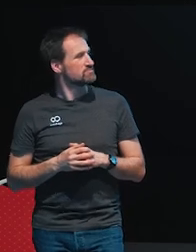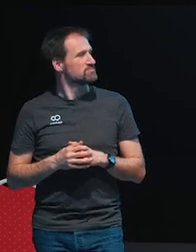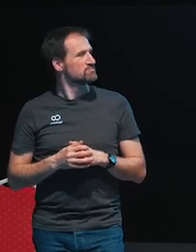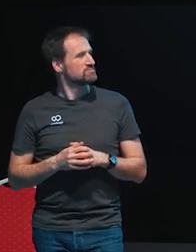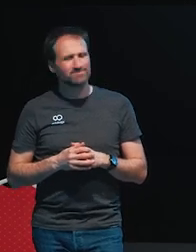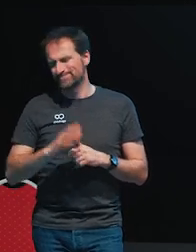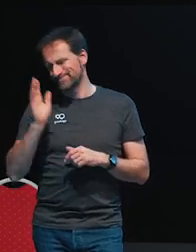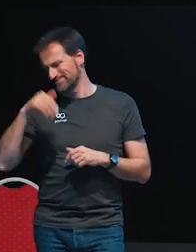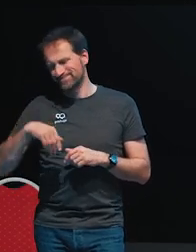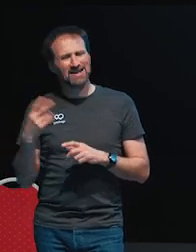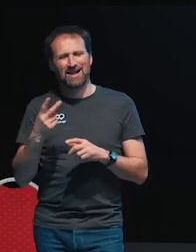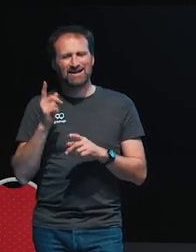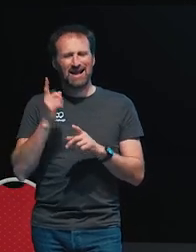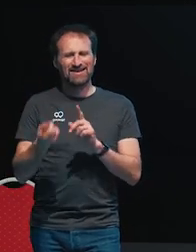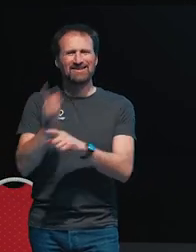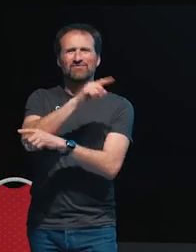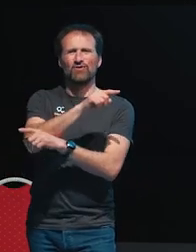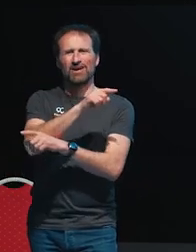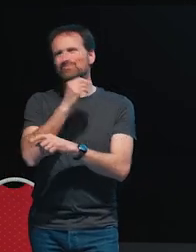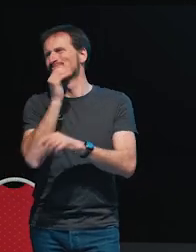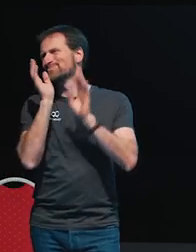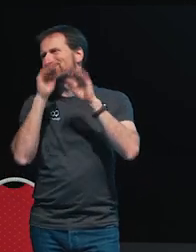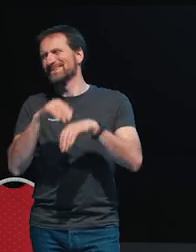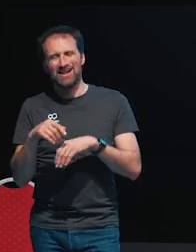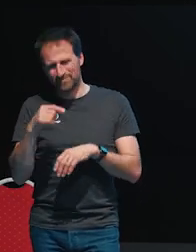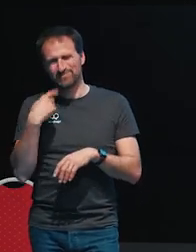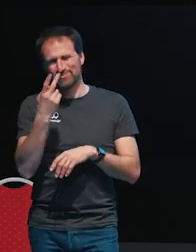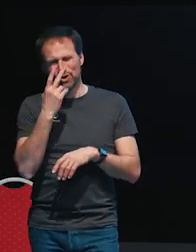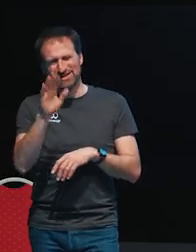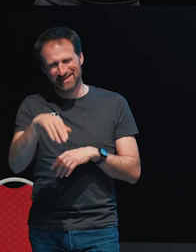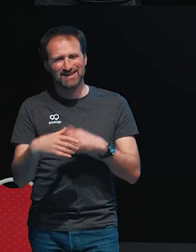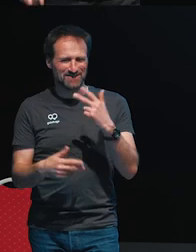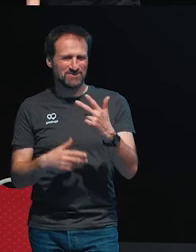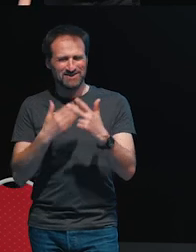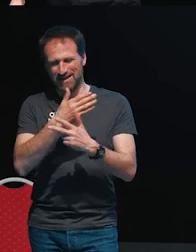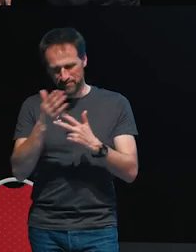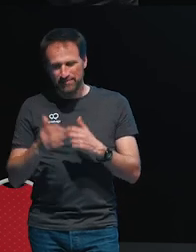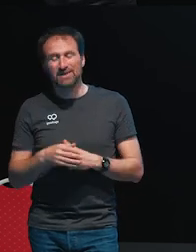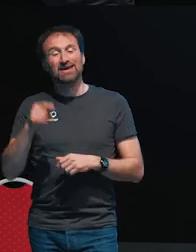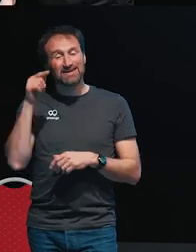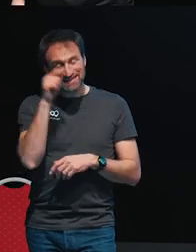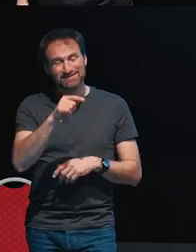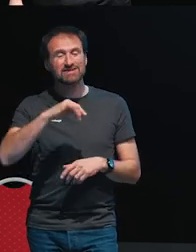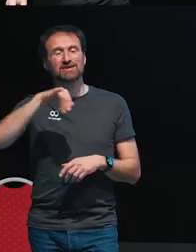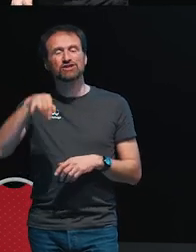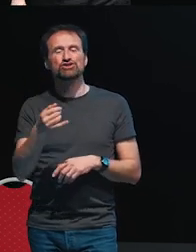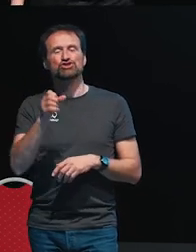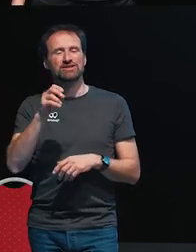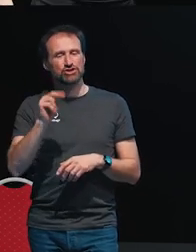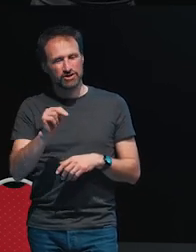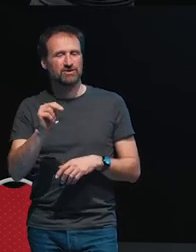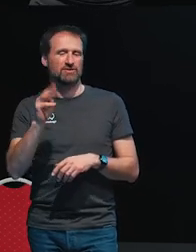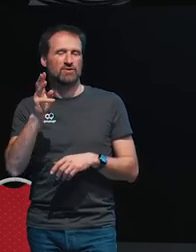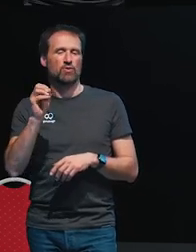a bit before this, but we've seen this, so let's skip them. This is a JSON Web Token, and as you might see, there are three different